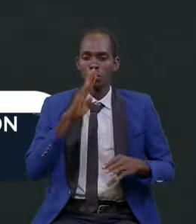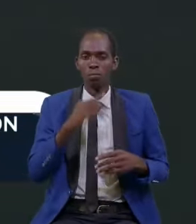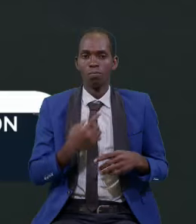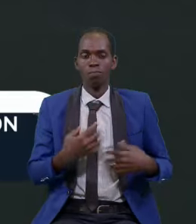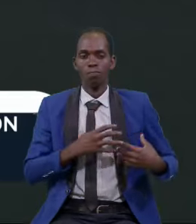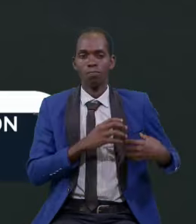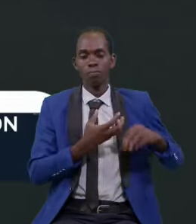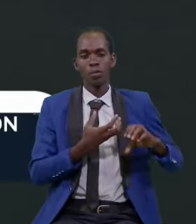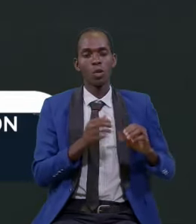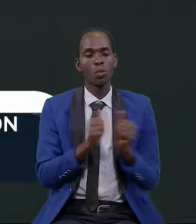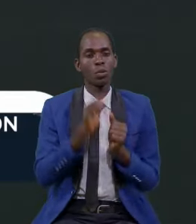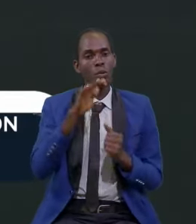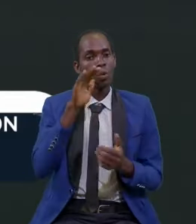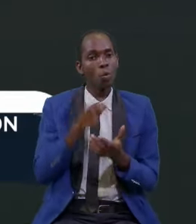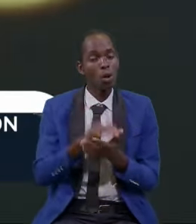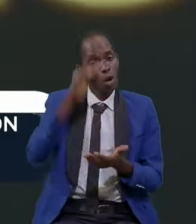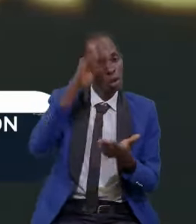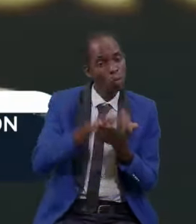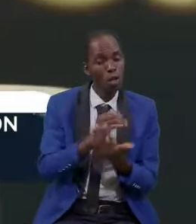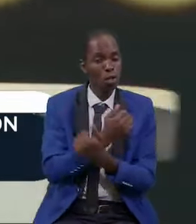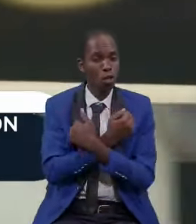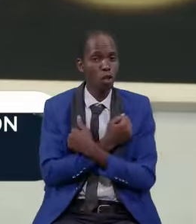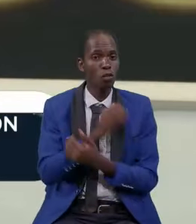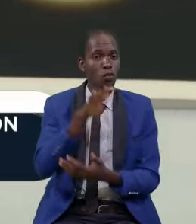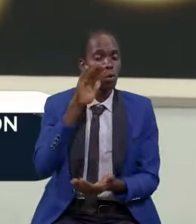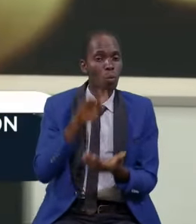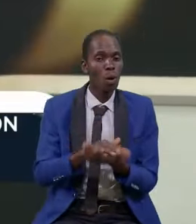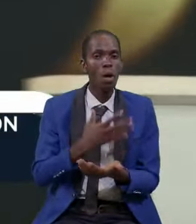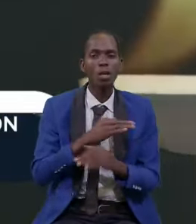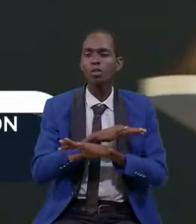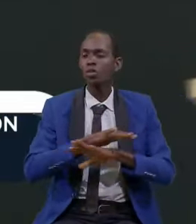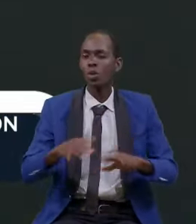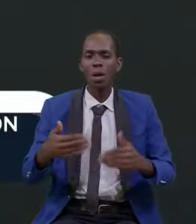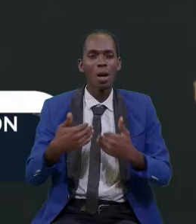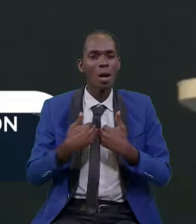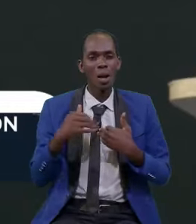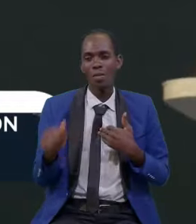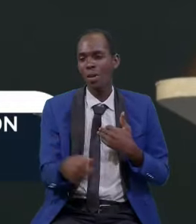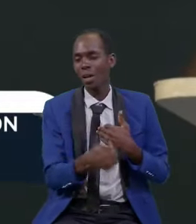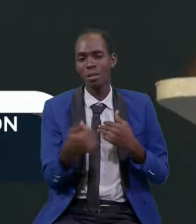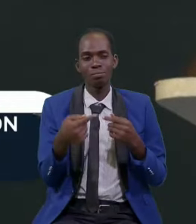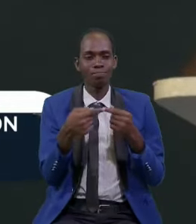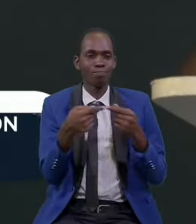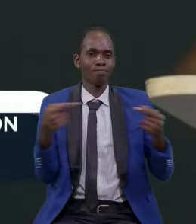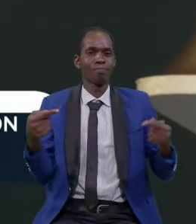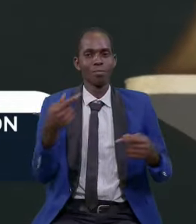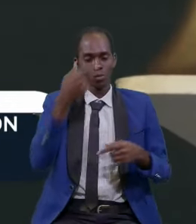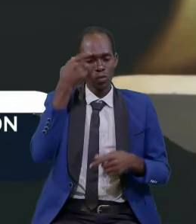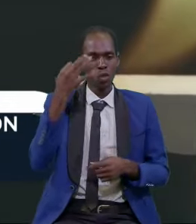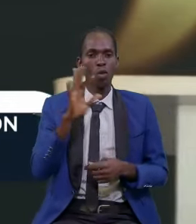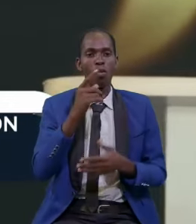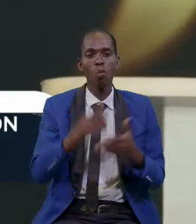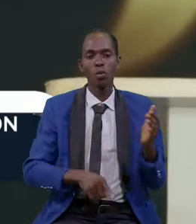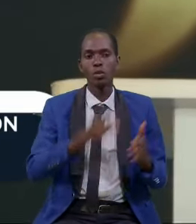your wives. And do not have any enmity because of what your mother said when